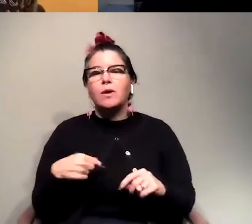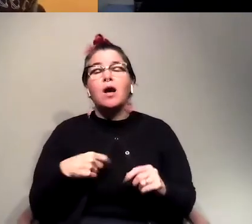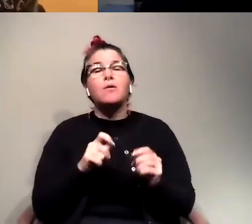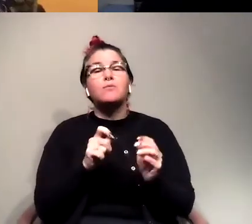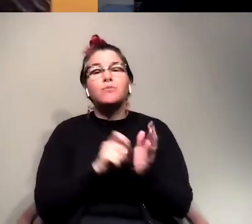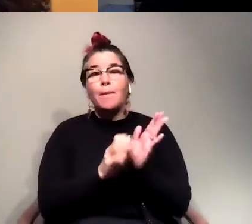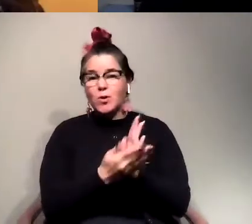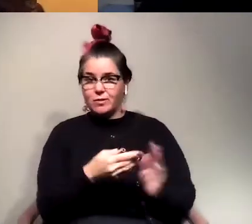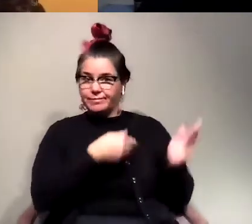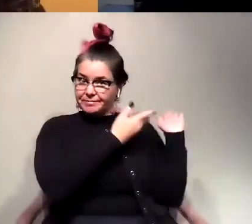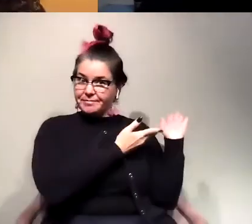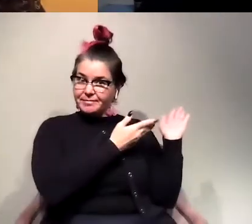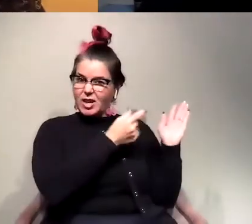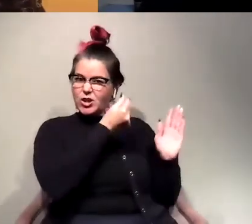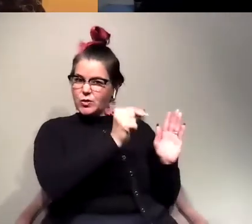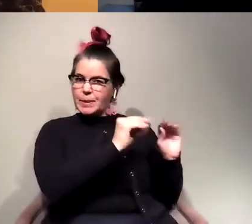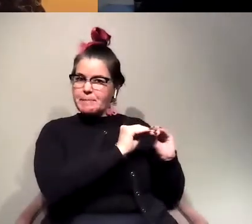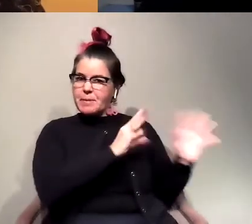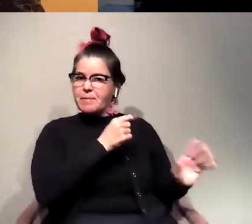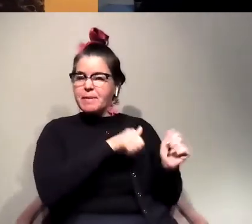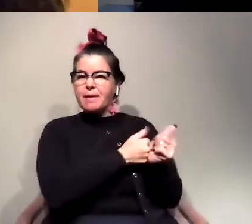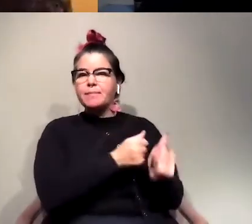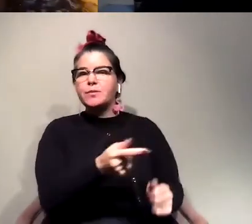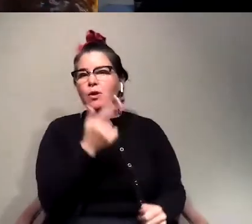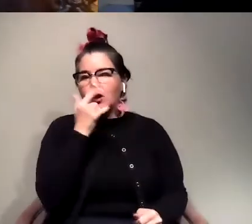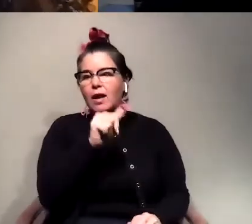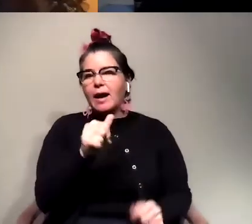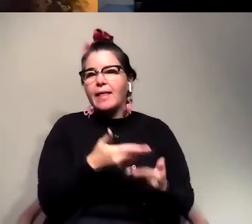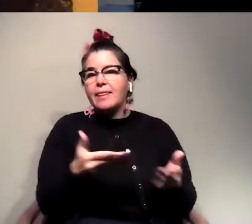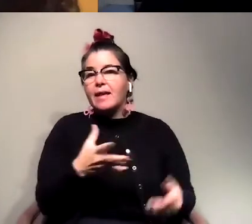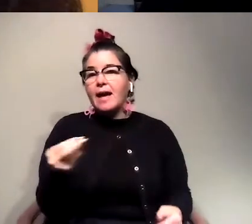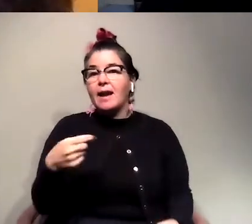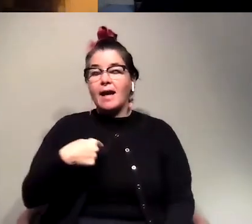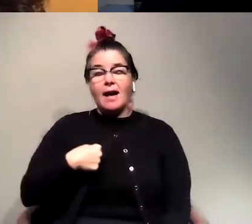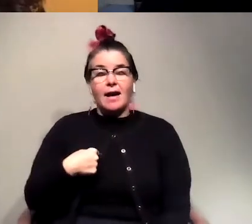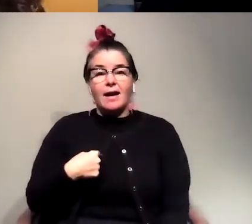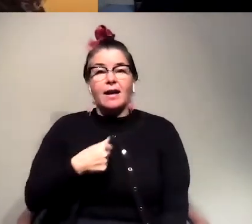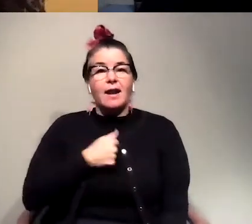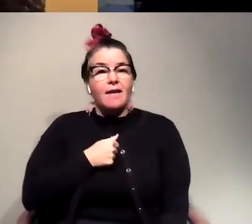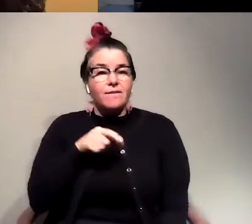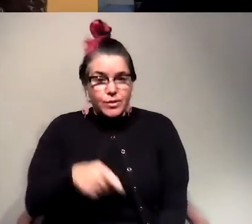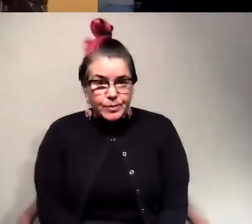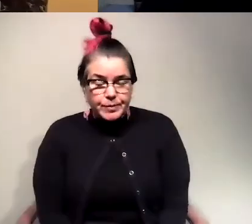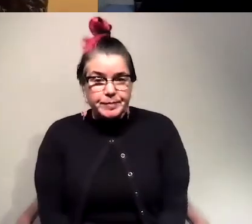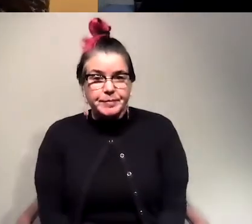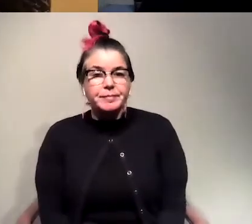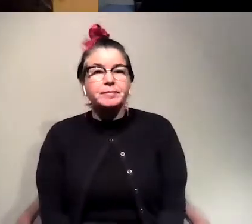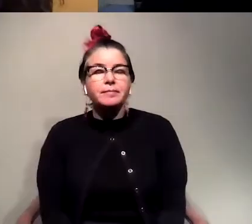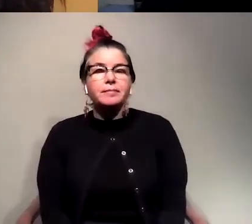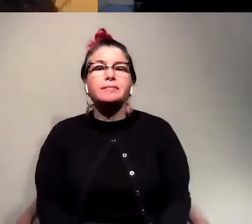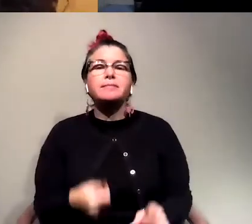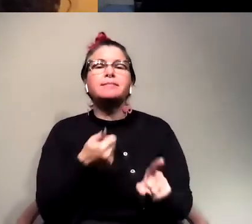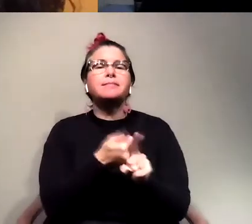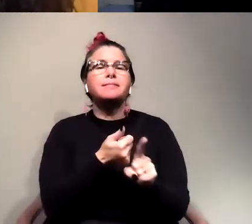bright neon green thing behind me called You Look Like a Thing and I Love You, and it's got